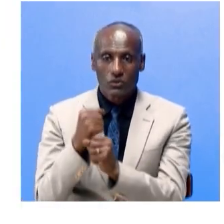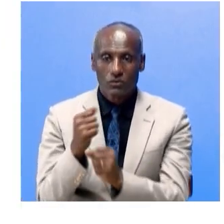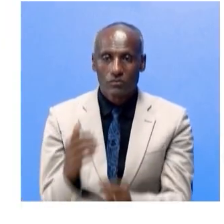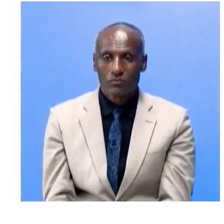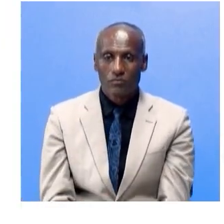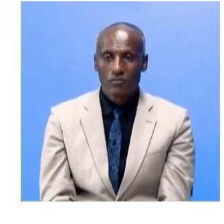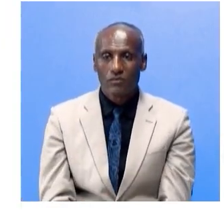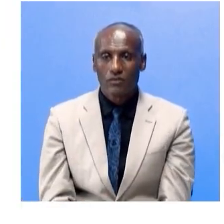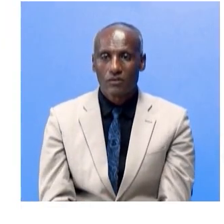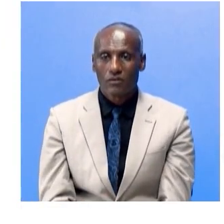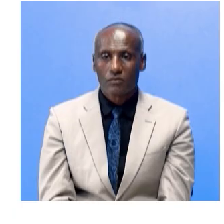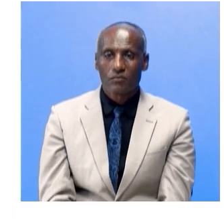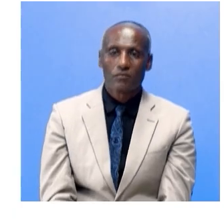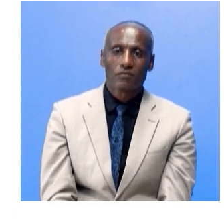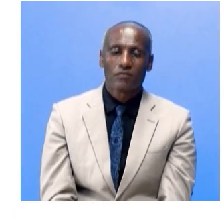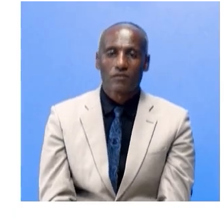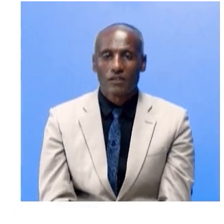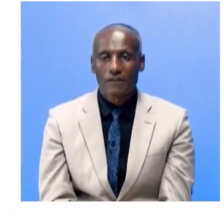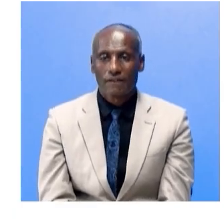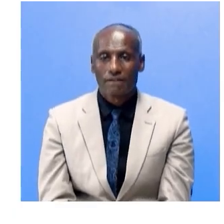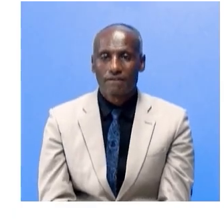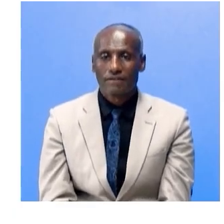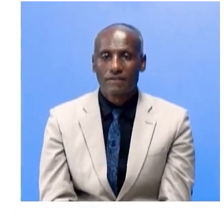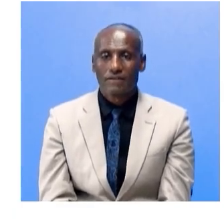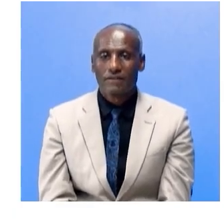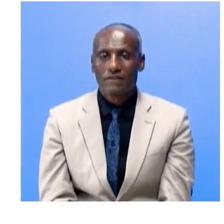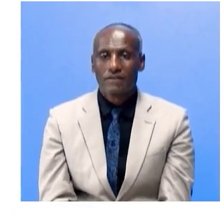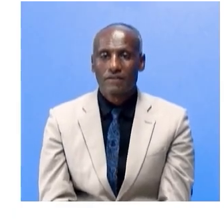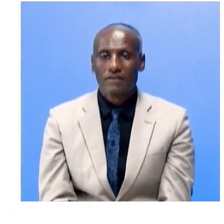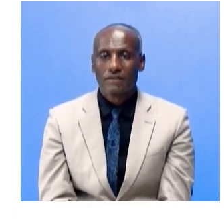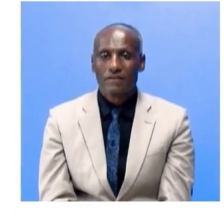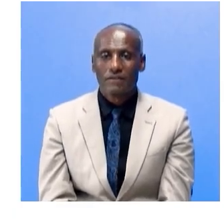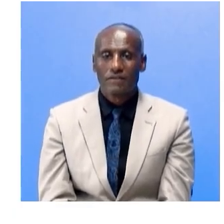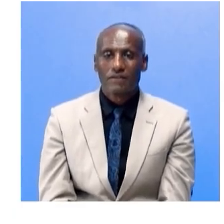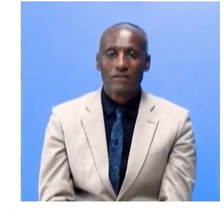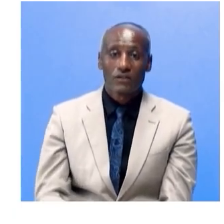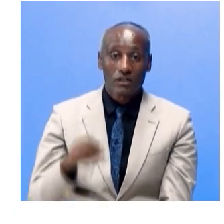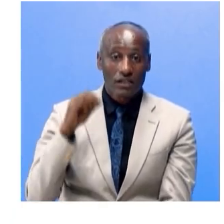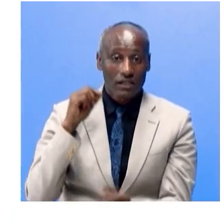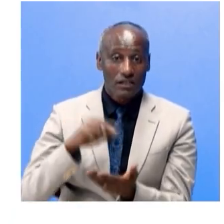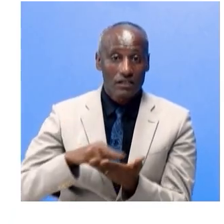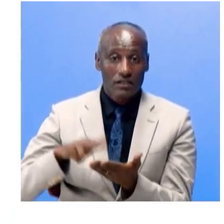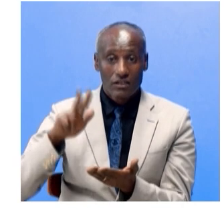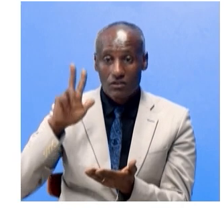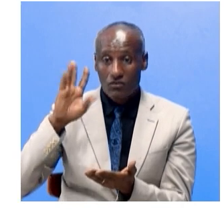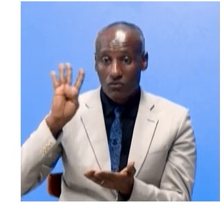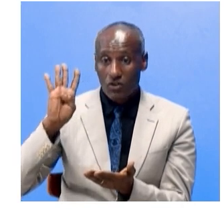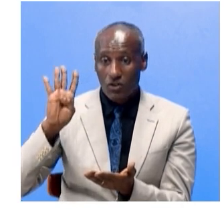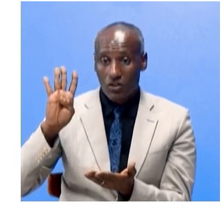can't do. You have to write for